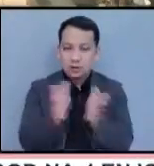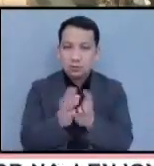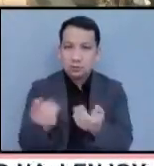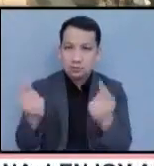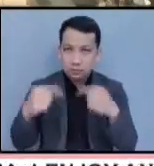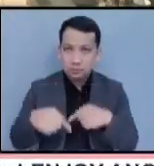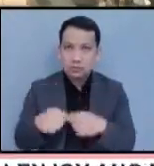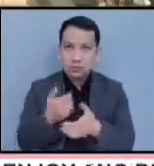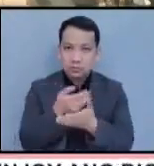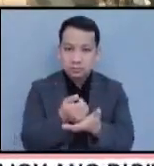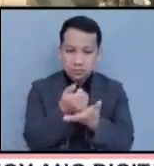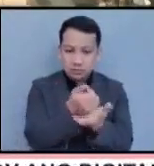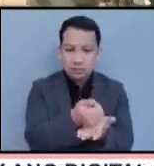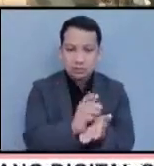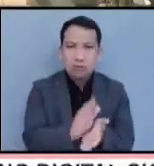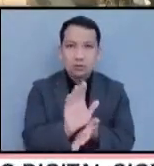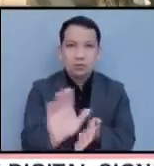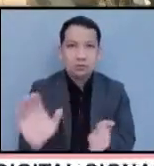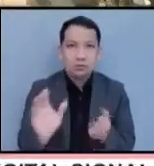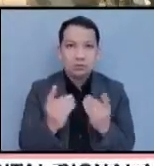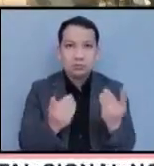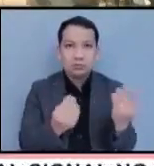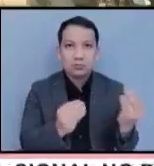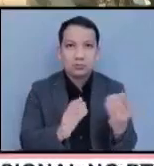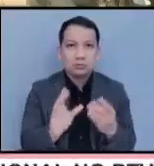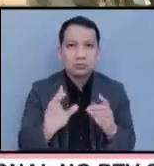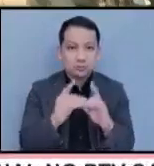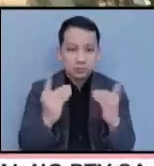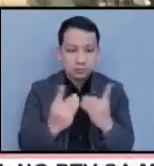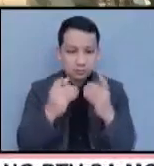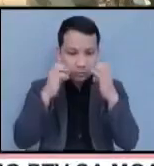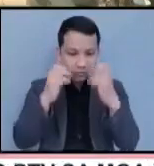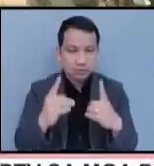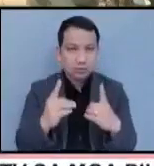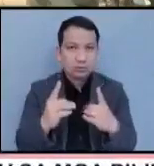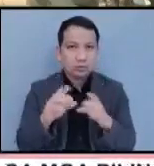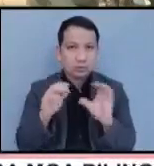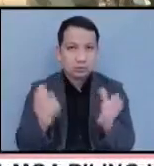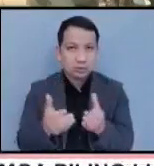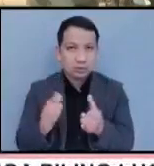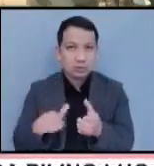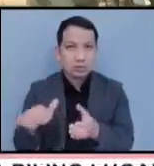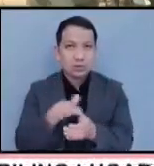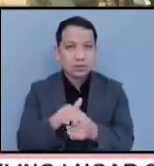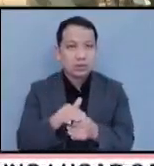can do something. DepEd might be able to conduct classes